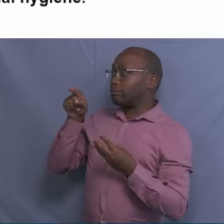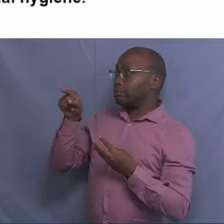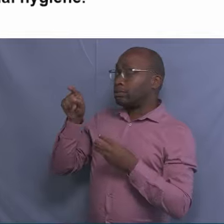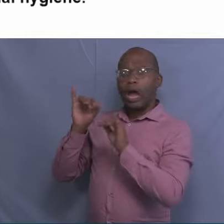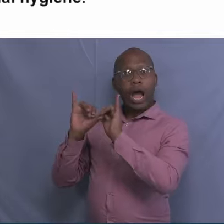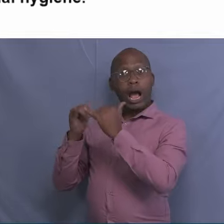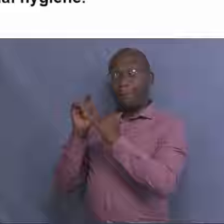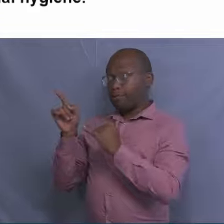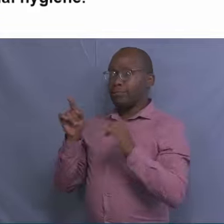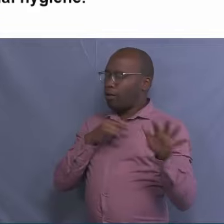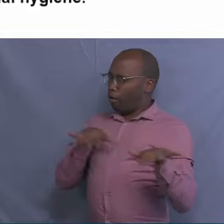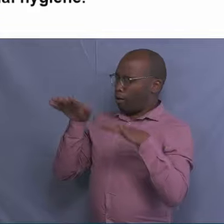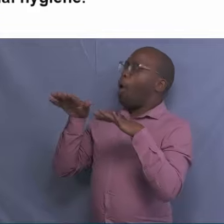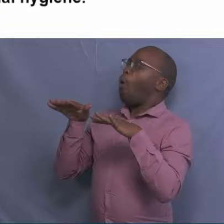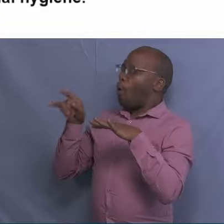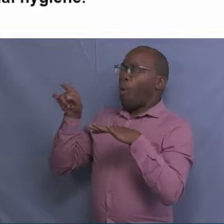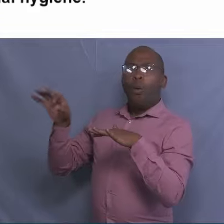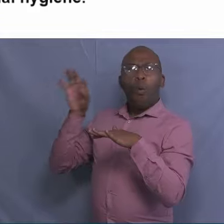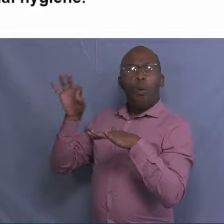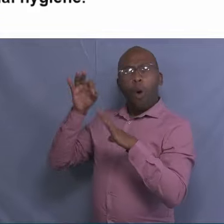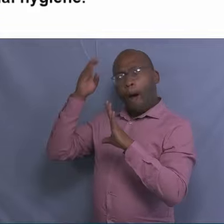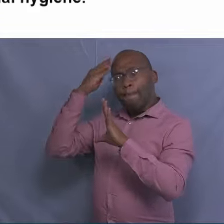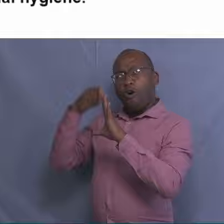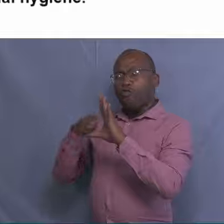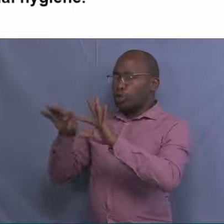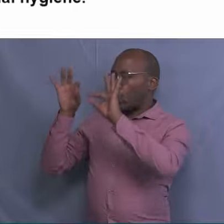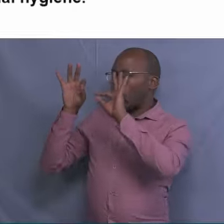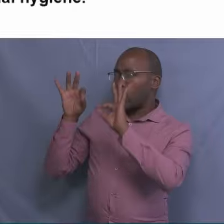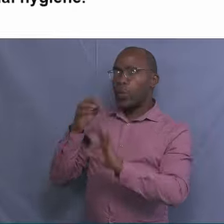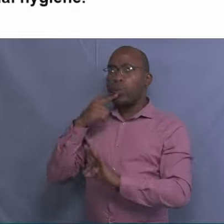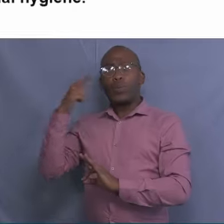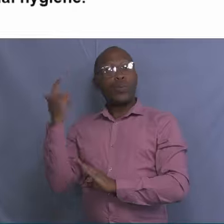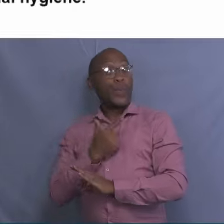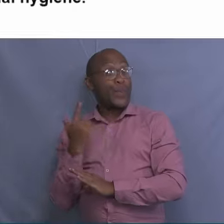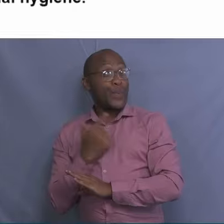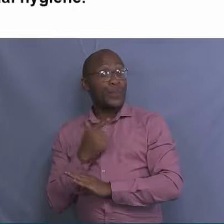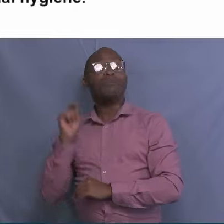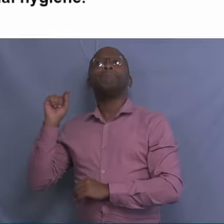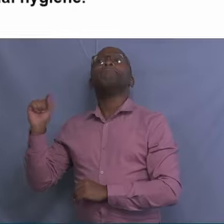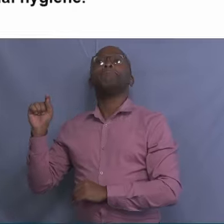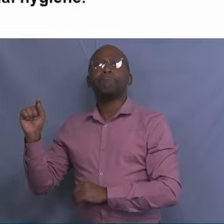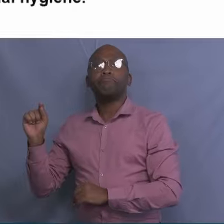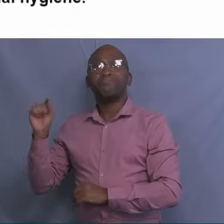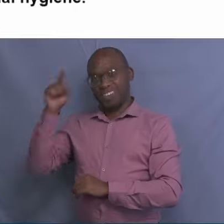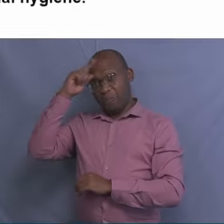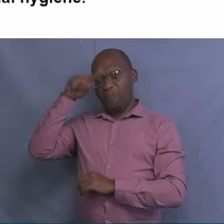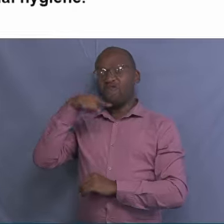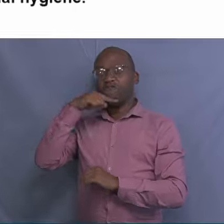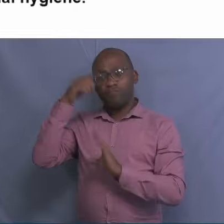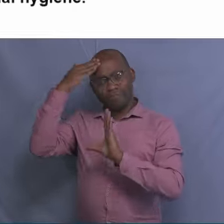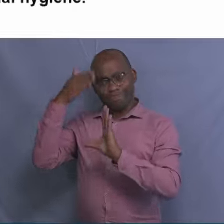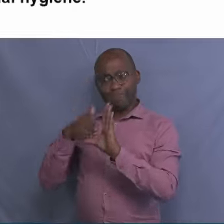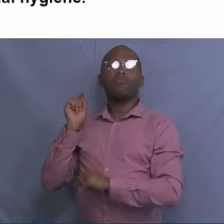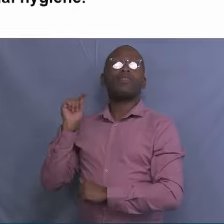Another definition is a professional image is a representation of a company or a specific brand. So at this